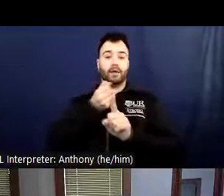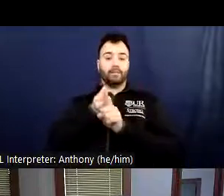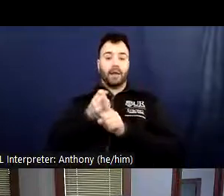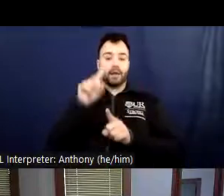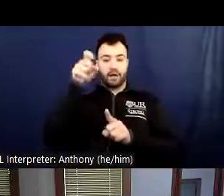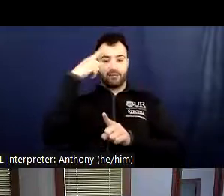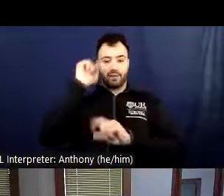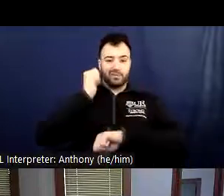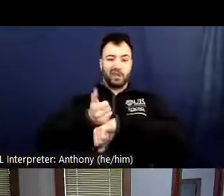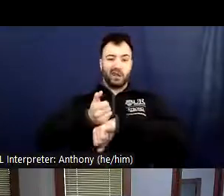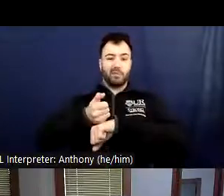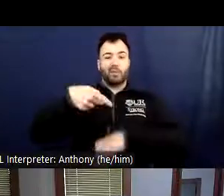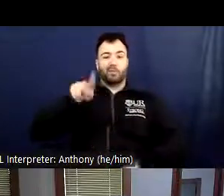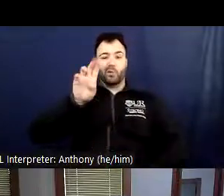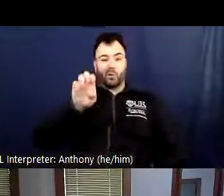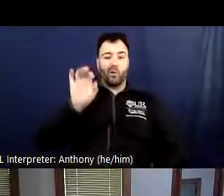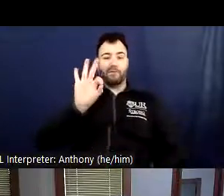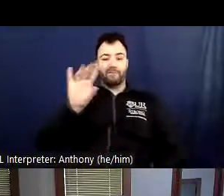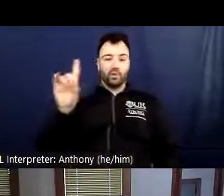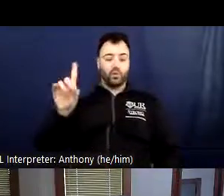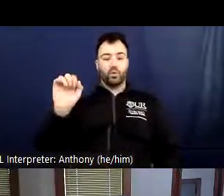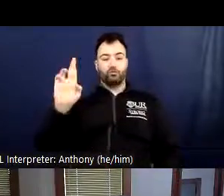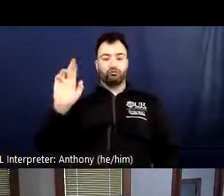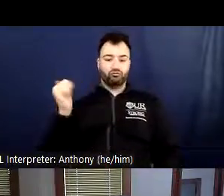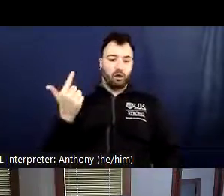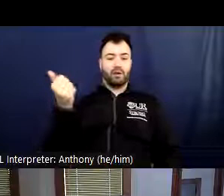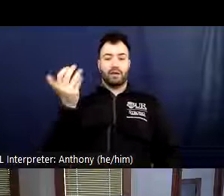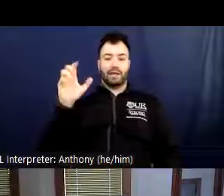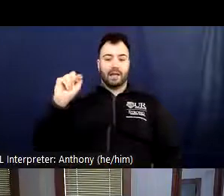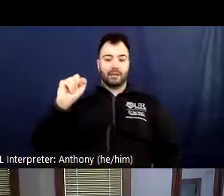what was in the label, what was in the bottle. And